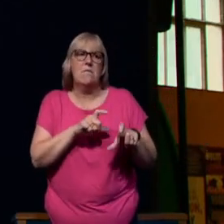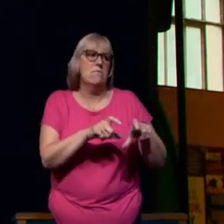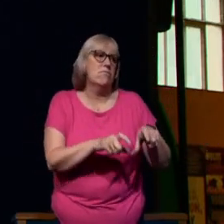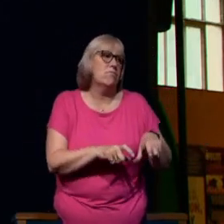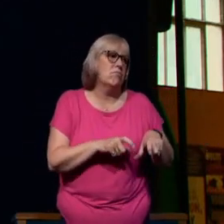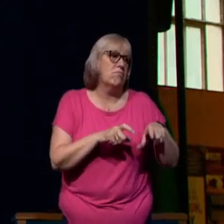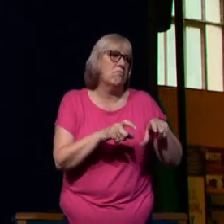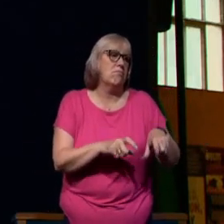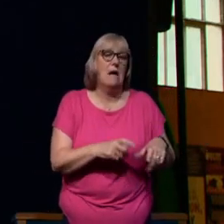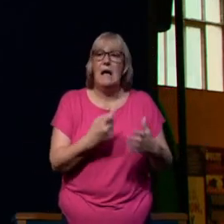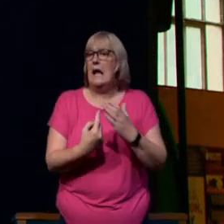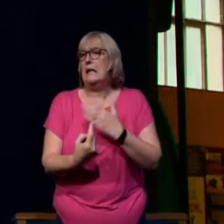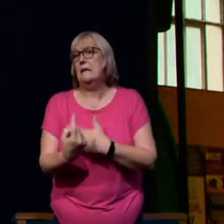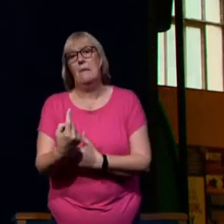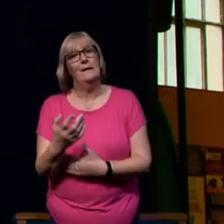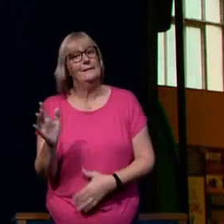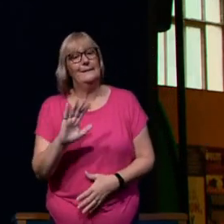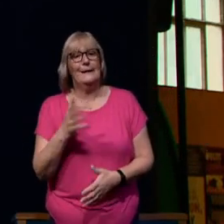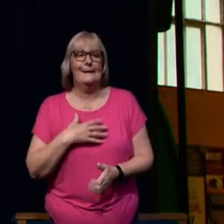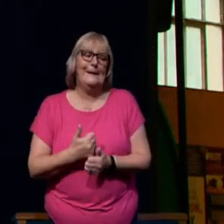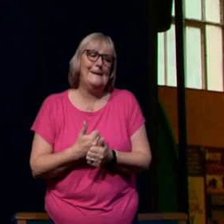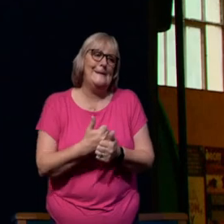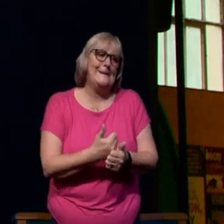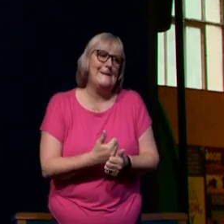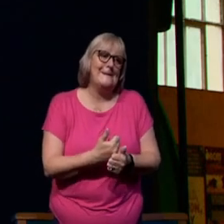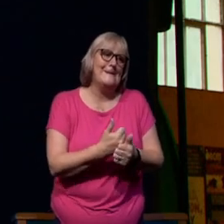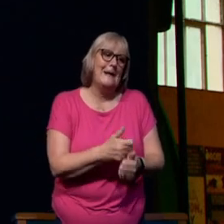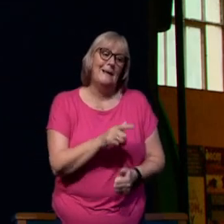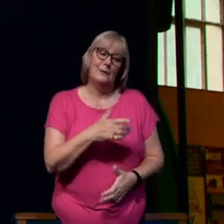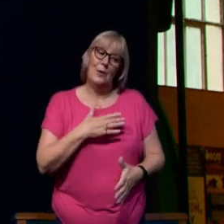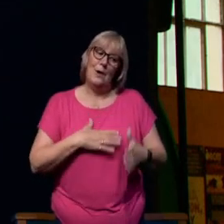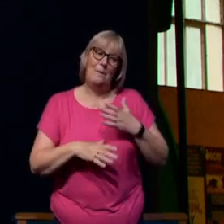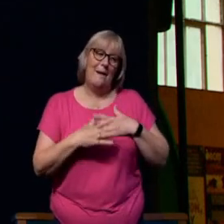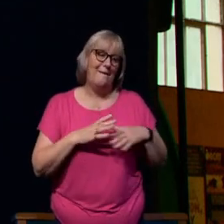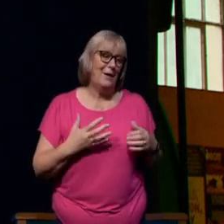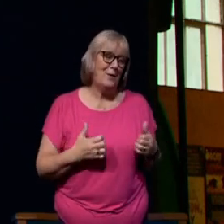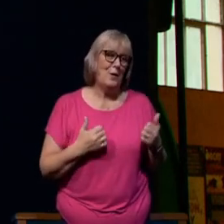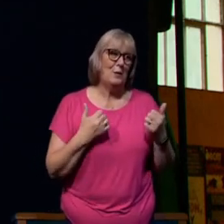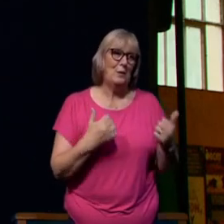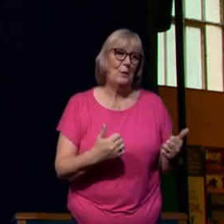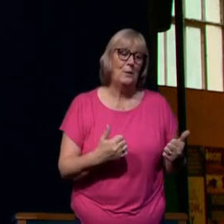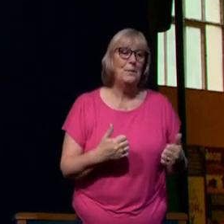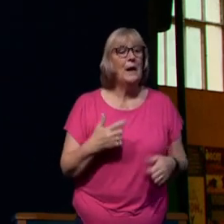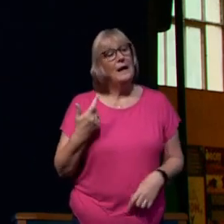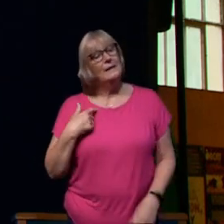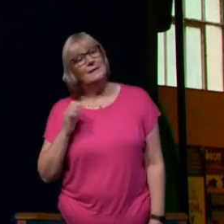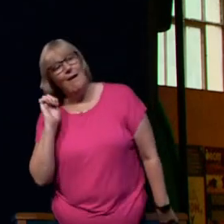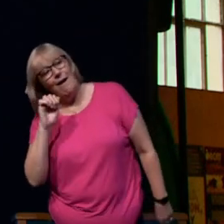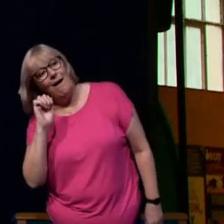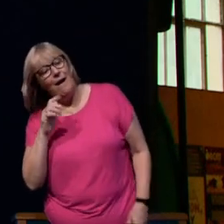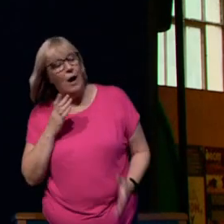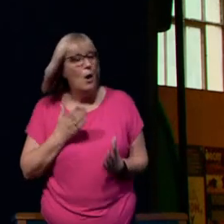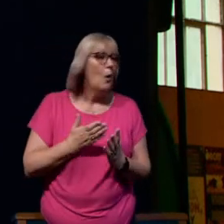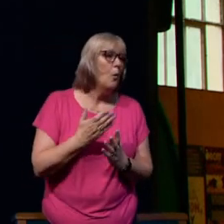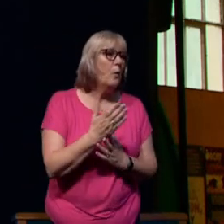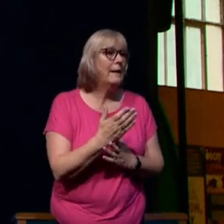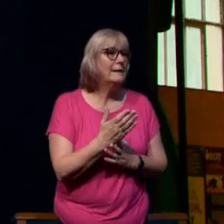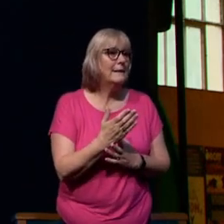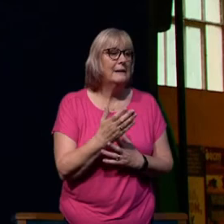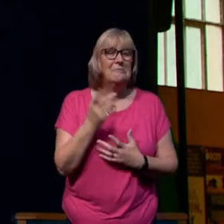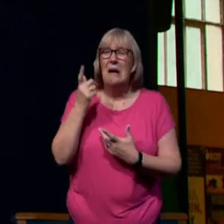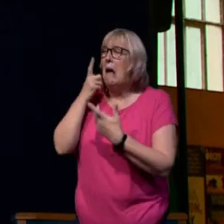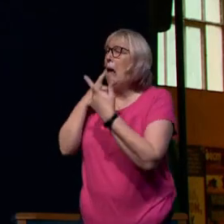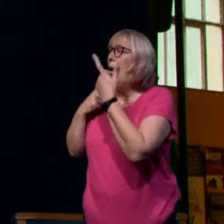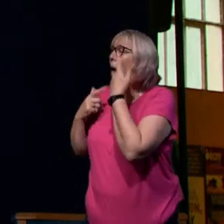you know, independence. And so he hadn't behaved particularly well. But as I walked in, he burst into tears and he said, Rico, I've